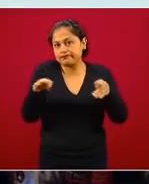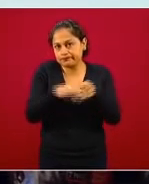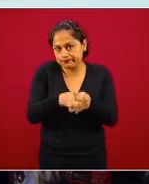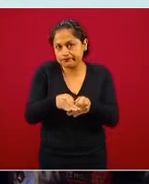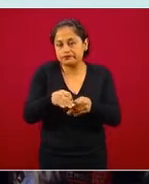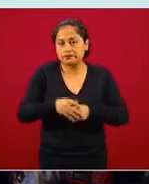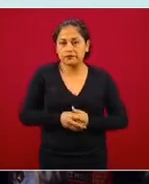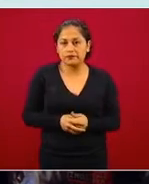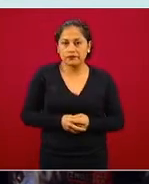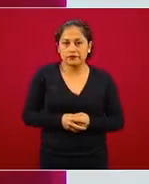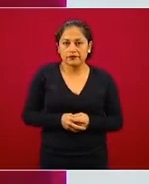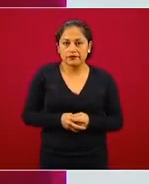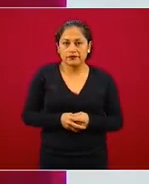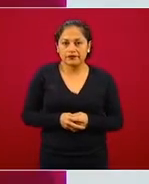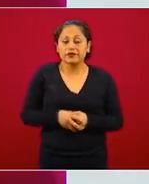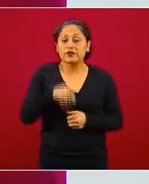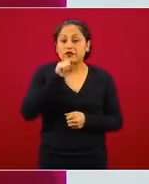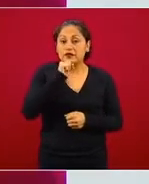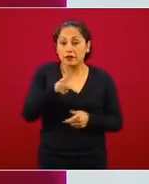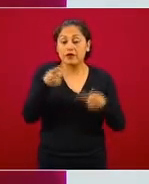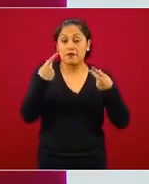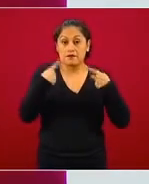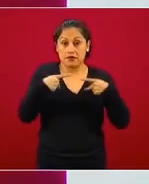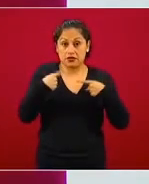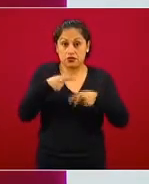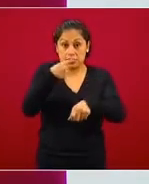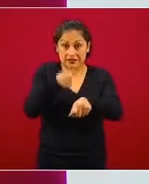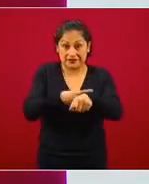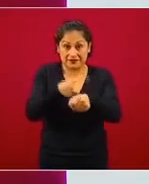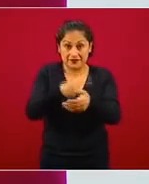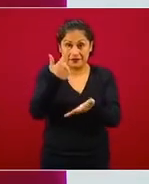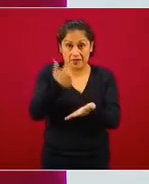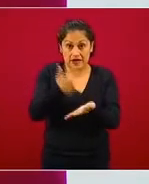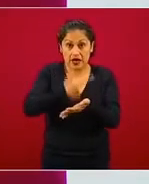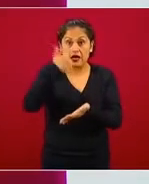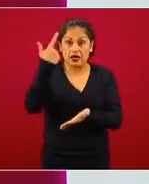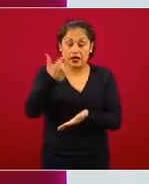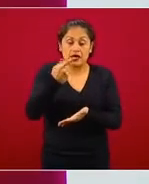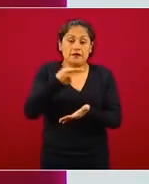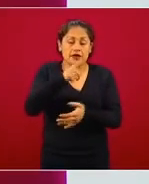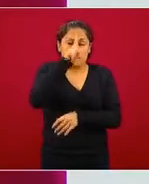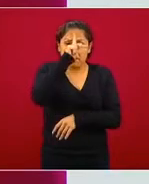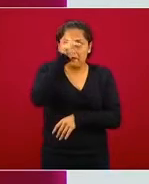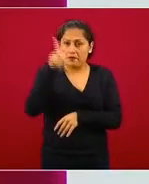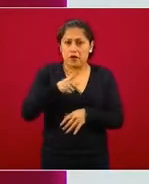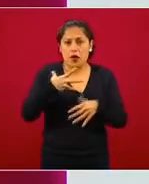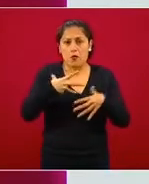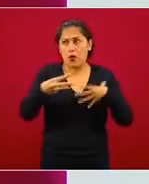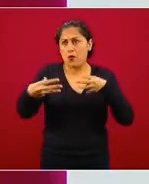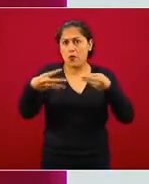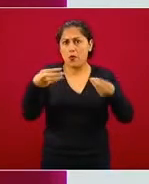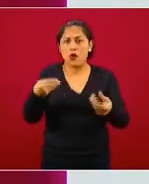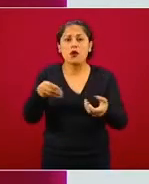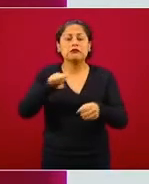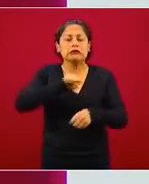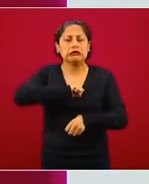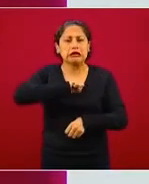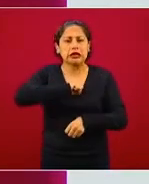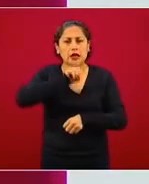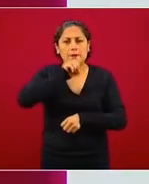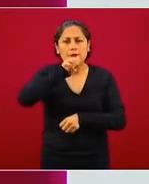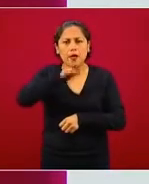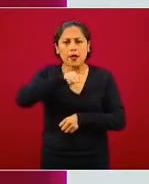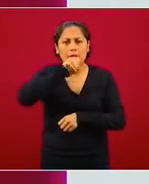our healthcare professionals, our doctors, social workers, nurses, and all the other people who are essential